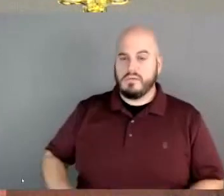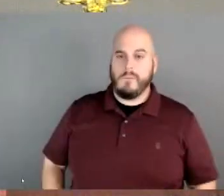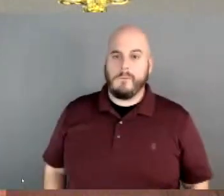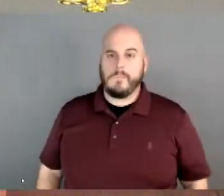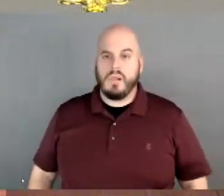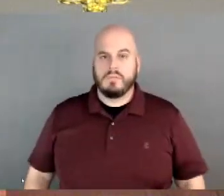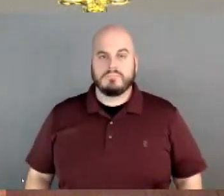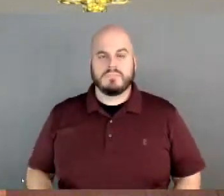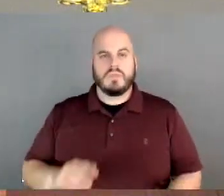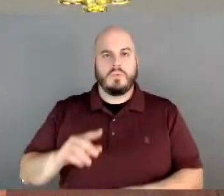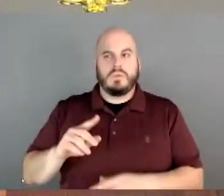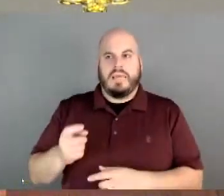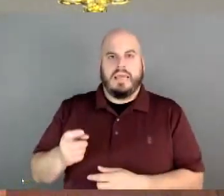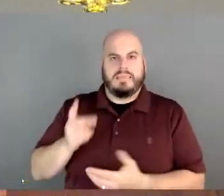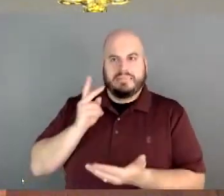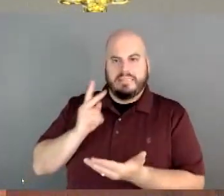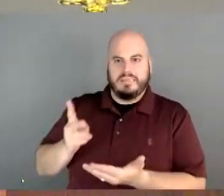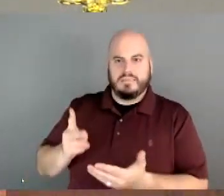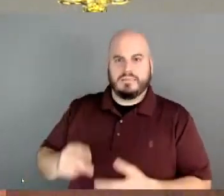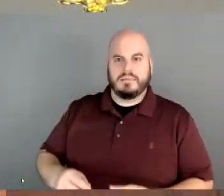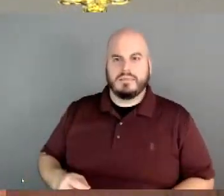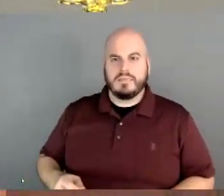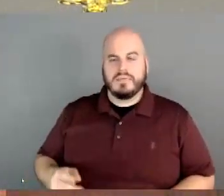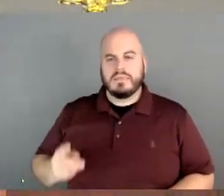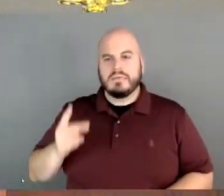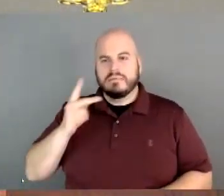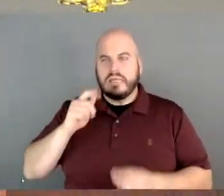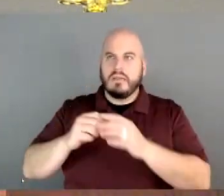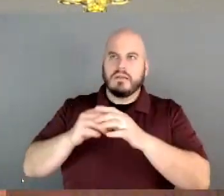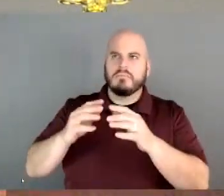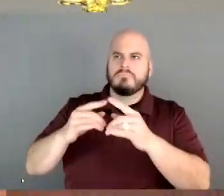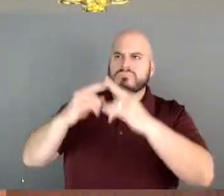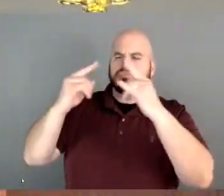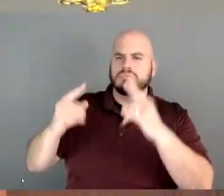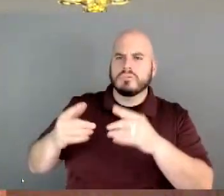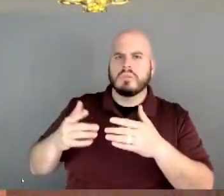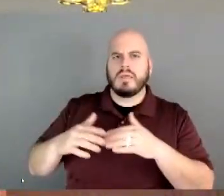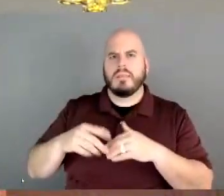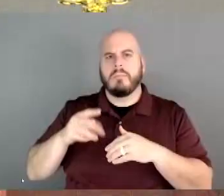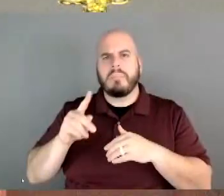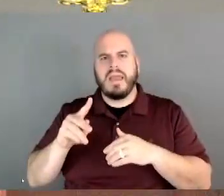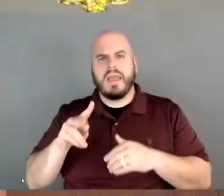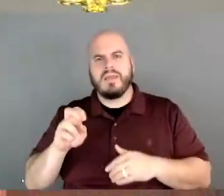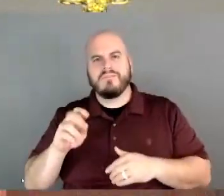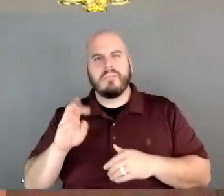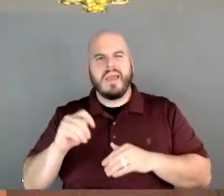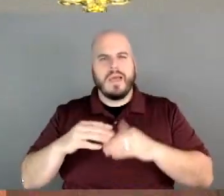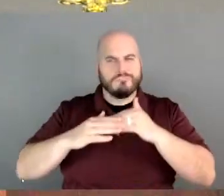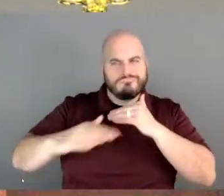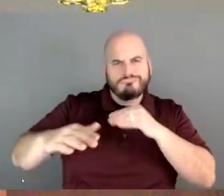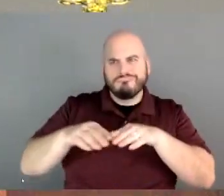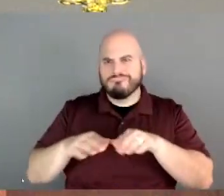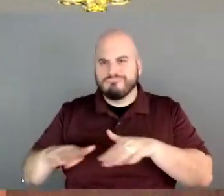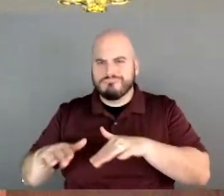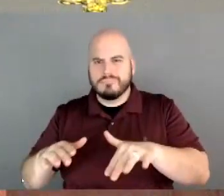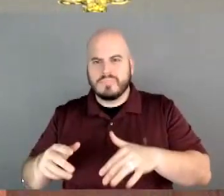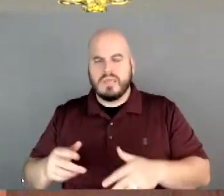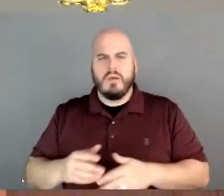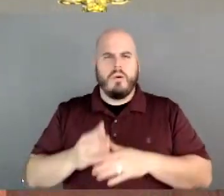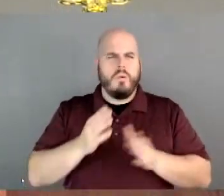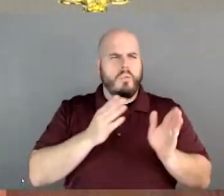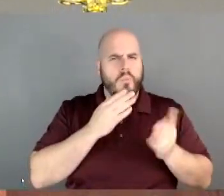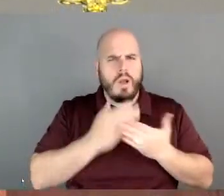you can't see it. You know, you can see the perimeter fencing and the pavement, and it's well planned. And I think